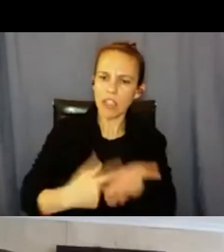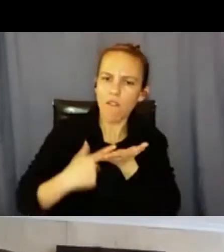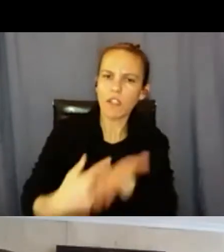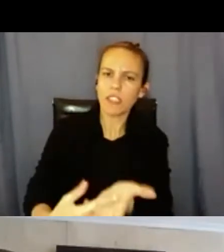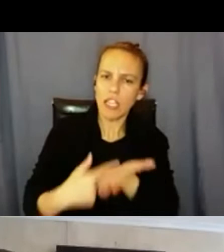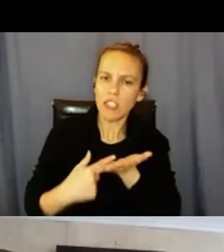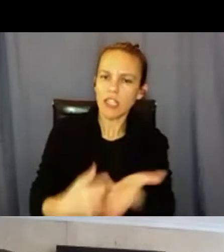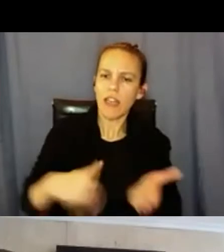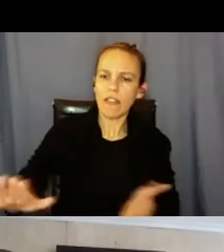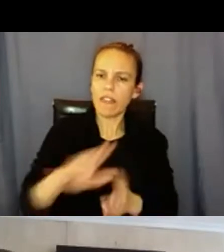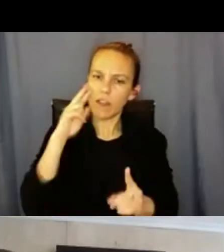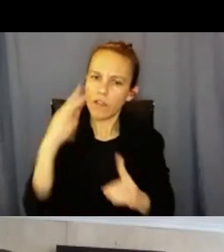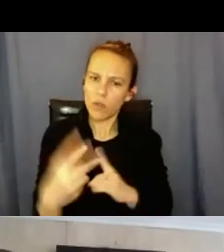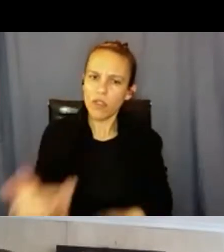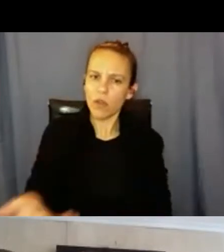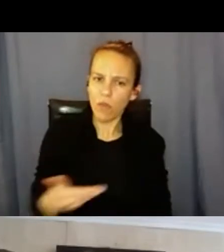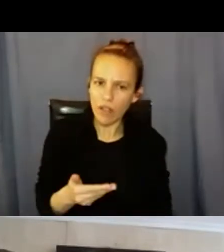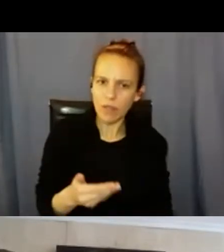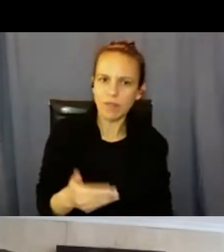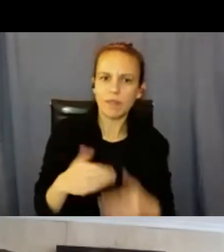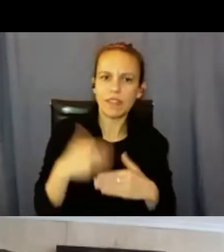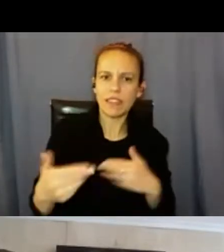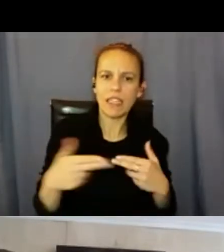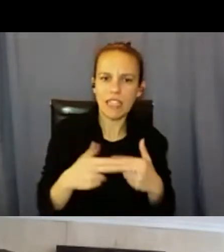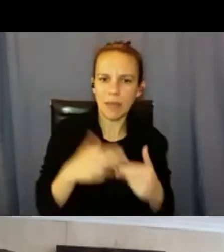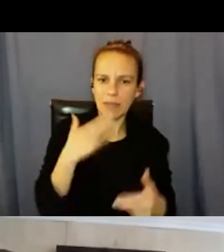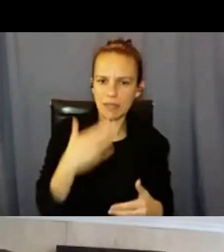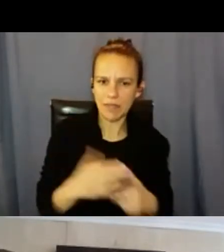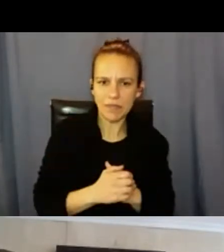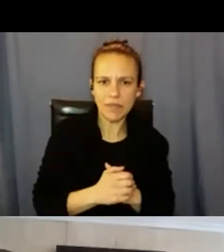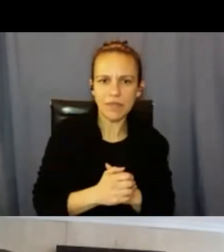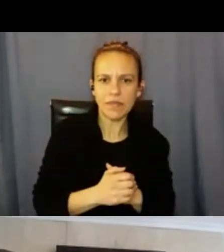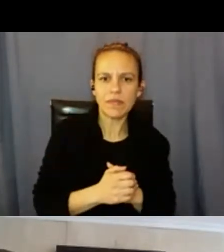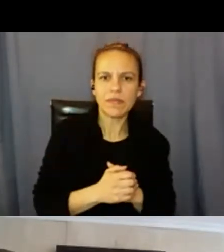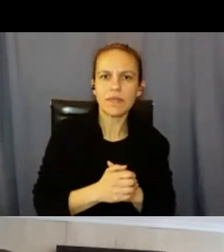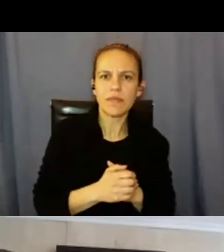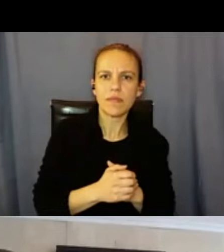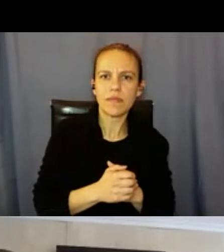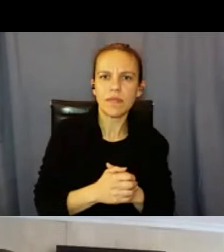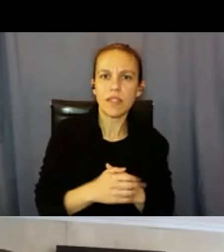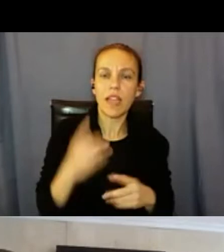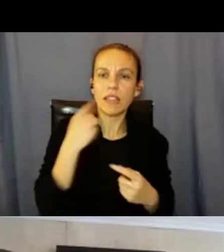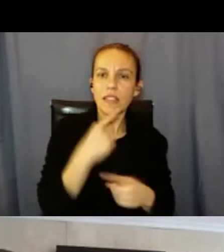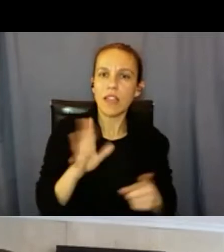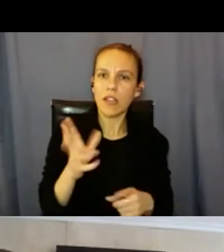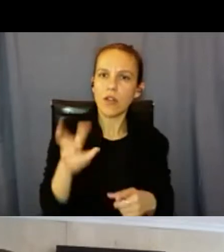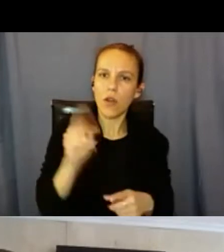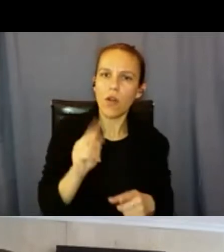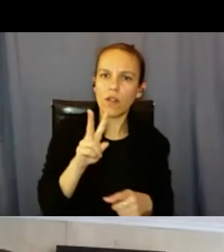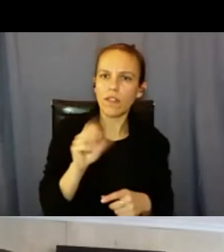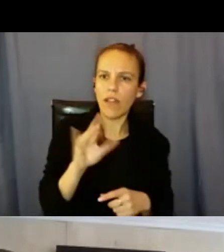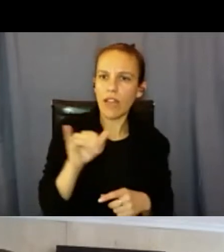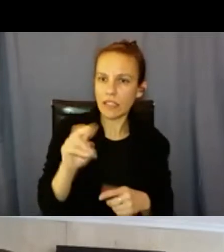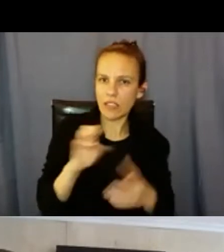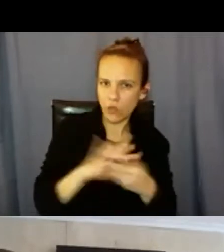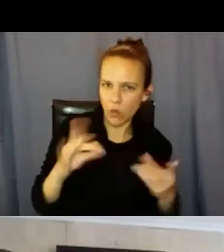are welcomed. Next slide, please. And then telling your own vaccine story. This is really